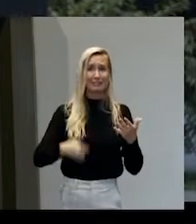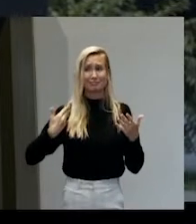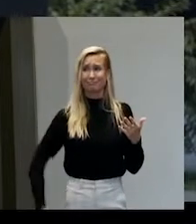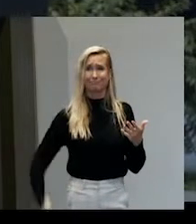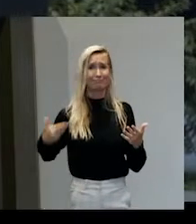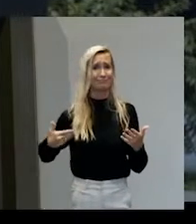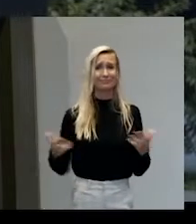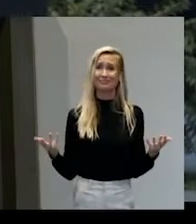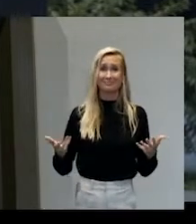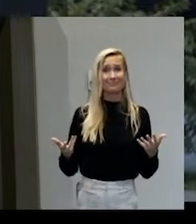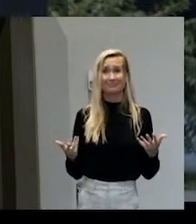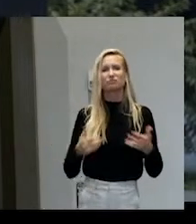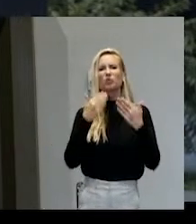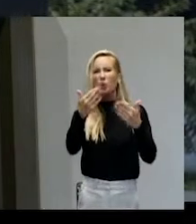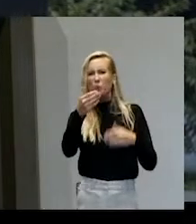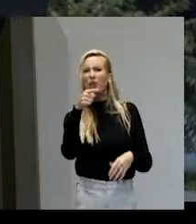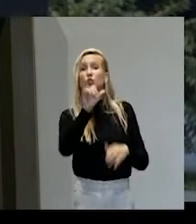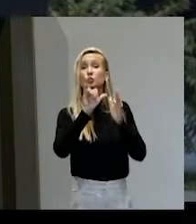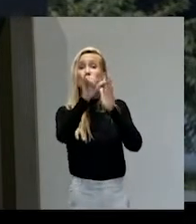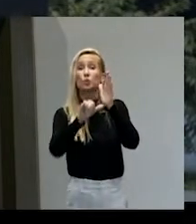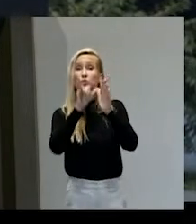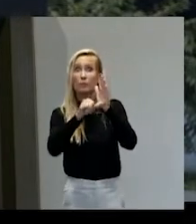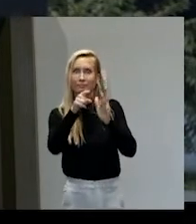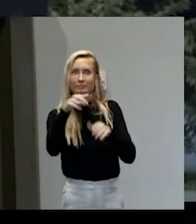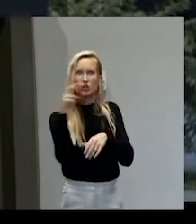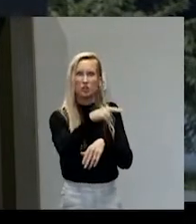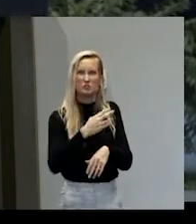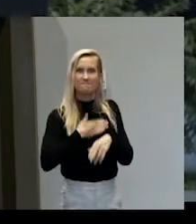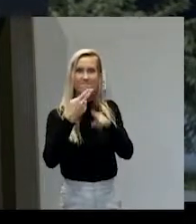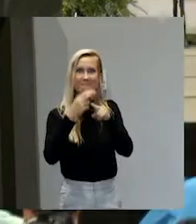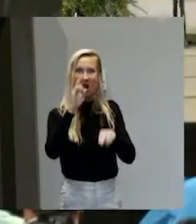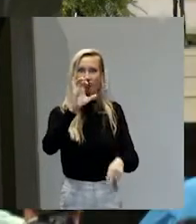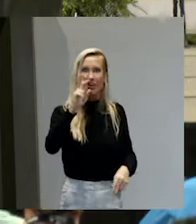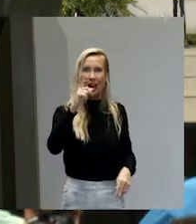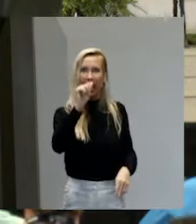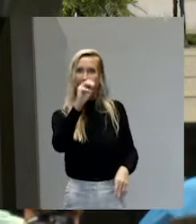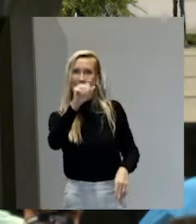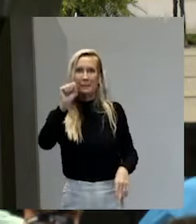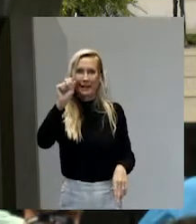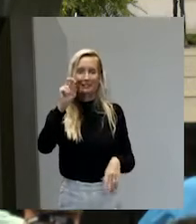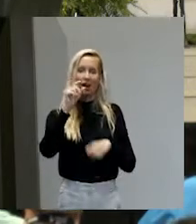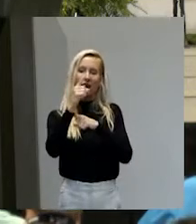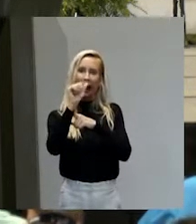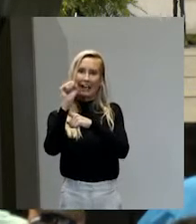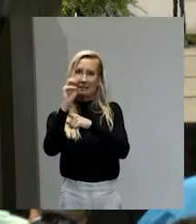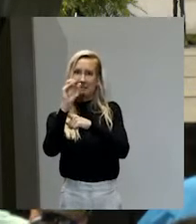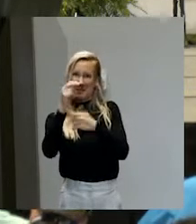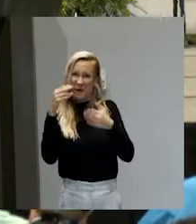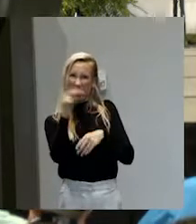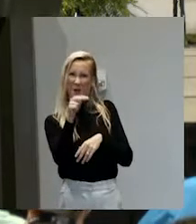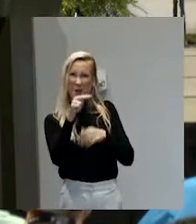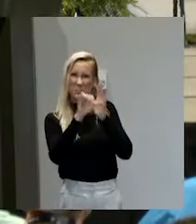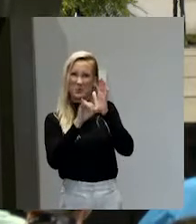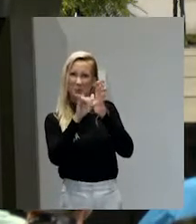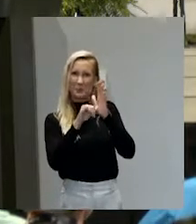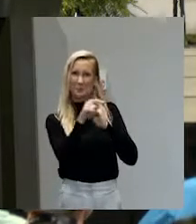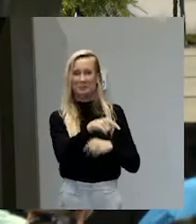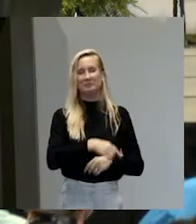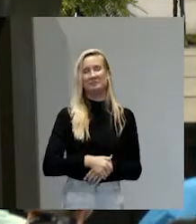Glassman. To see more of them, go to YouTube/Rick Glassman. For all three of